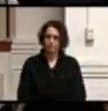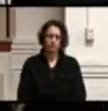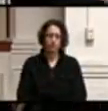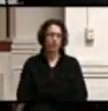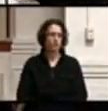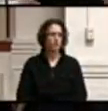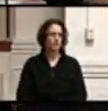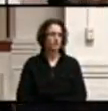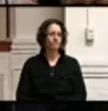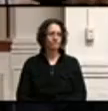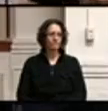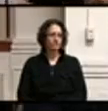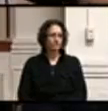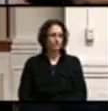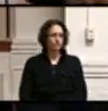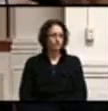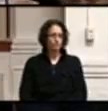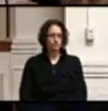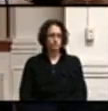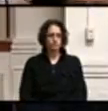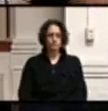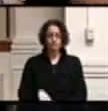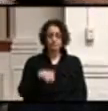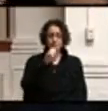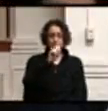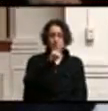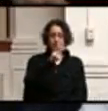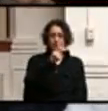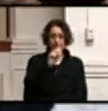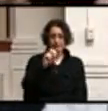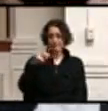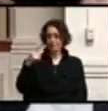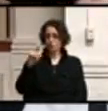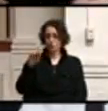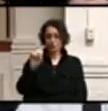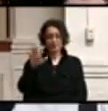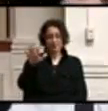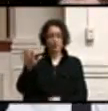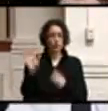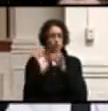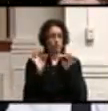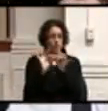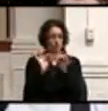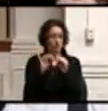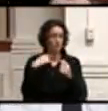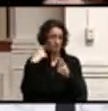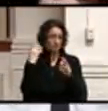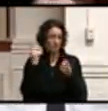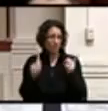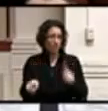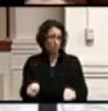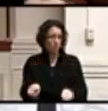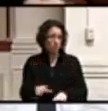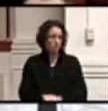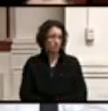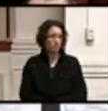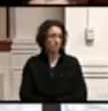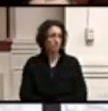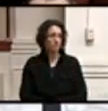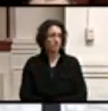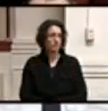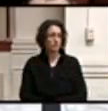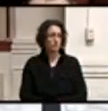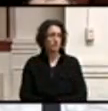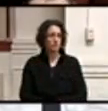I would agree with everything that Steve and Gene said, and also I feel as though when we do the budget process, which this year